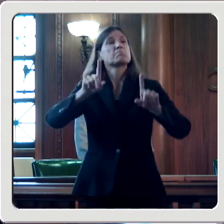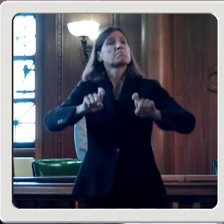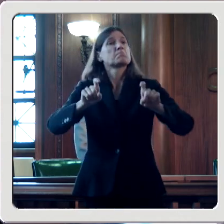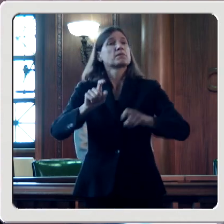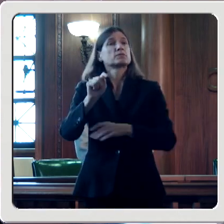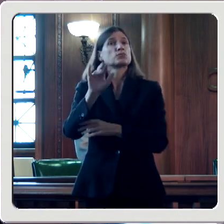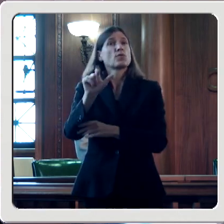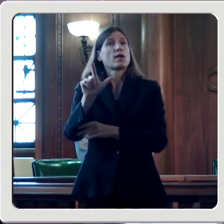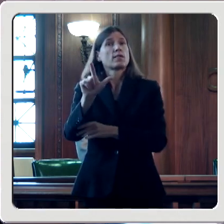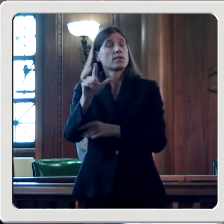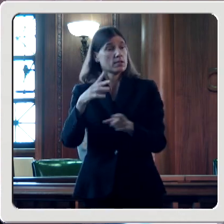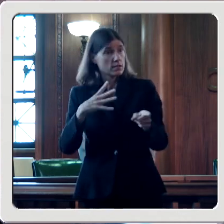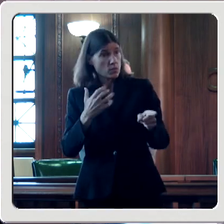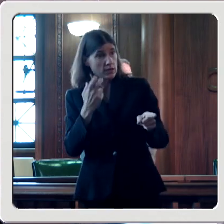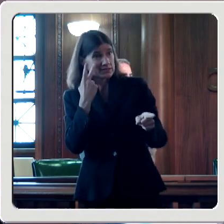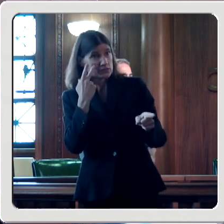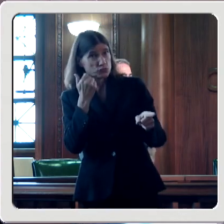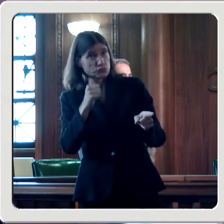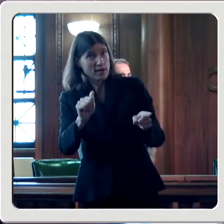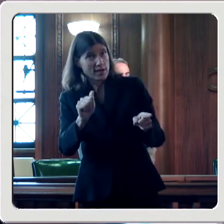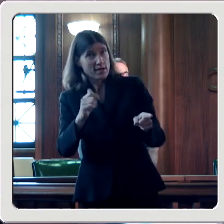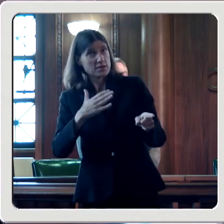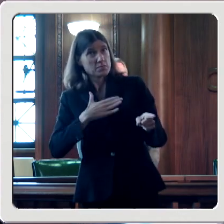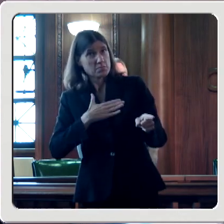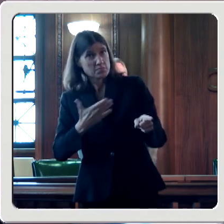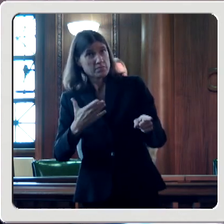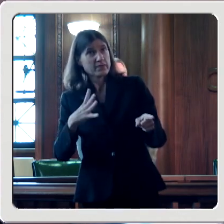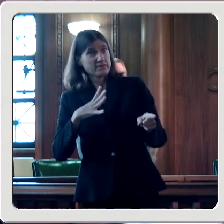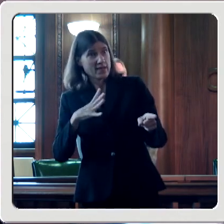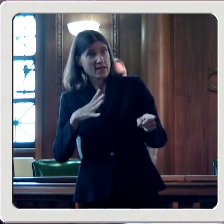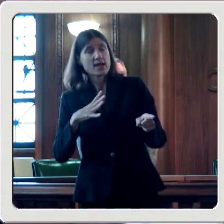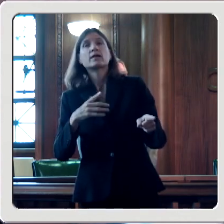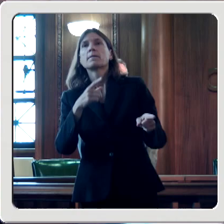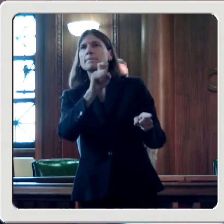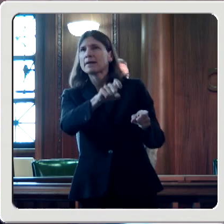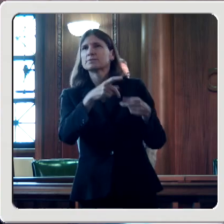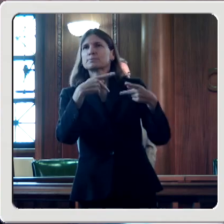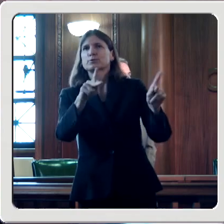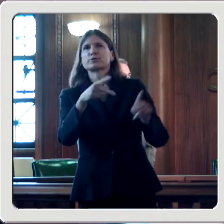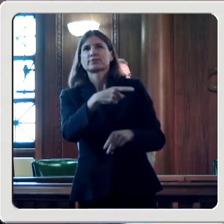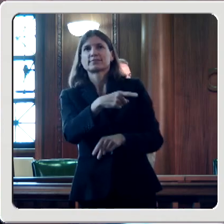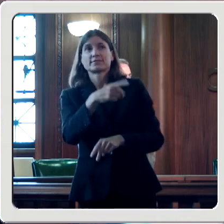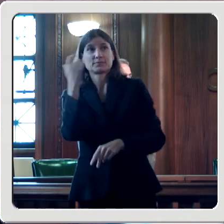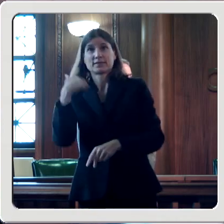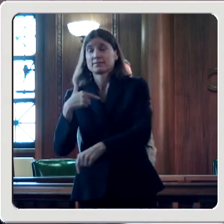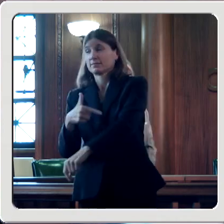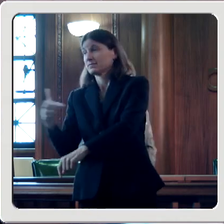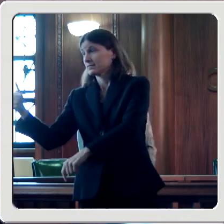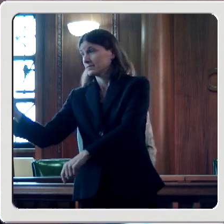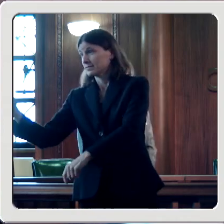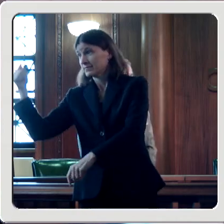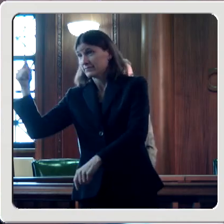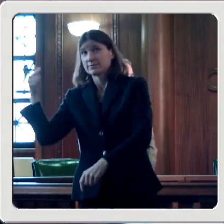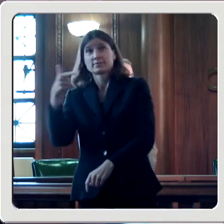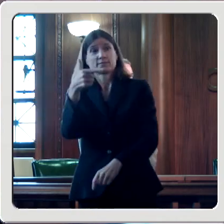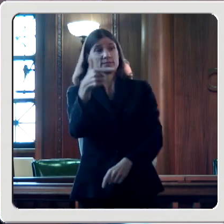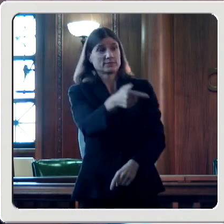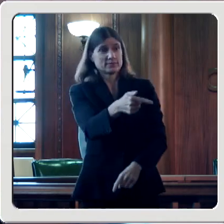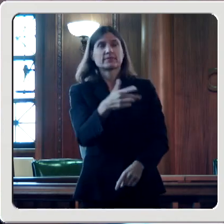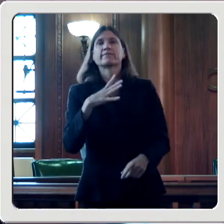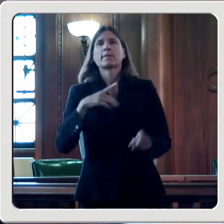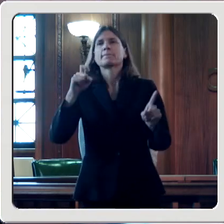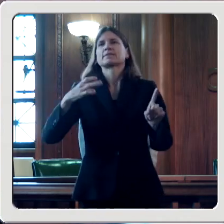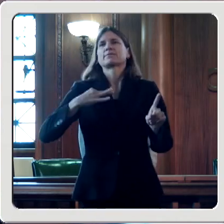medications, particularly in a time when we're dealing with something novel and new. But what we don't want the message to be is for